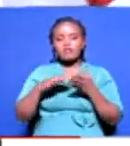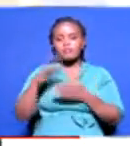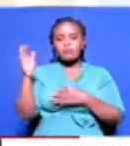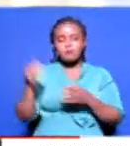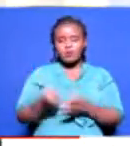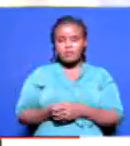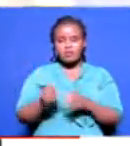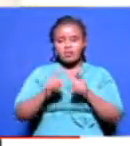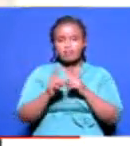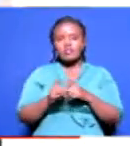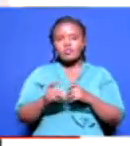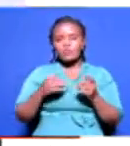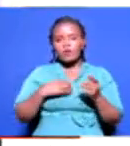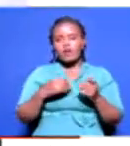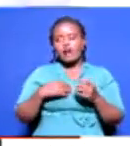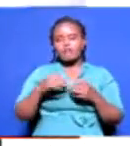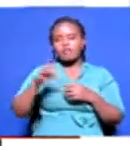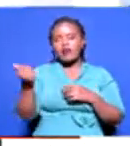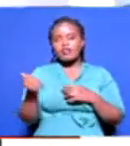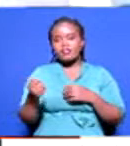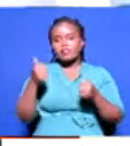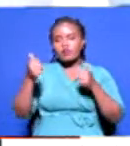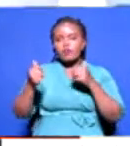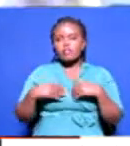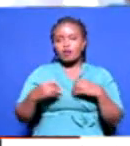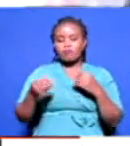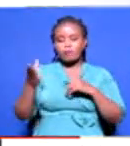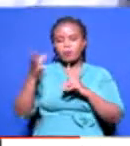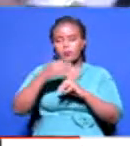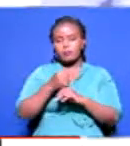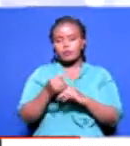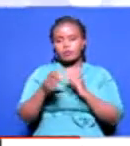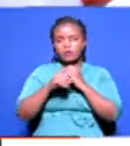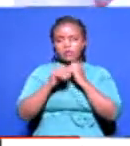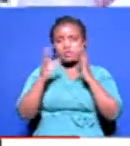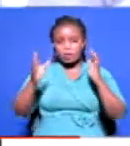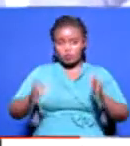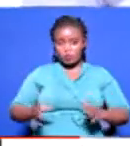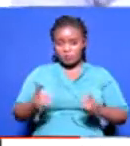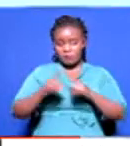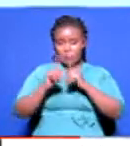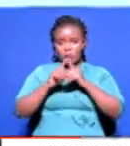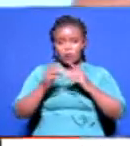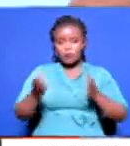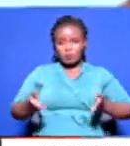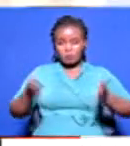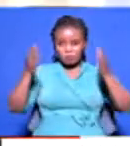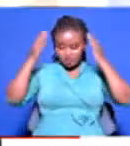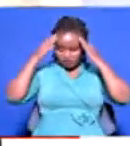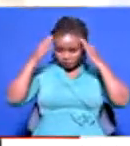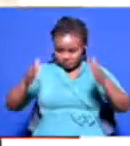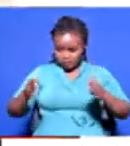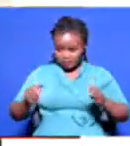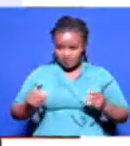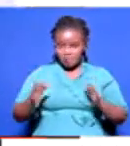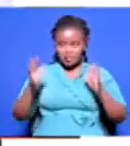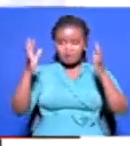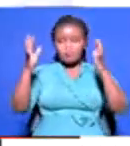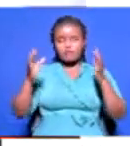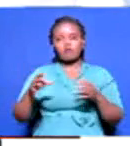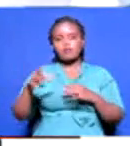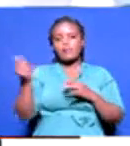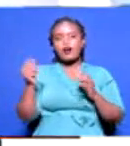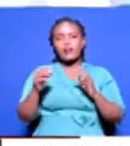the Commonwealth Games, gives momentum to all stakeholders while enhancing the focus and build-up towards the celebration of another global